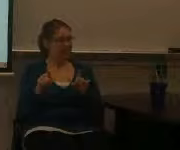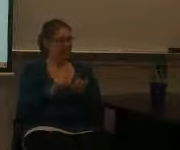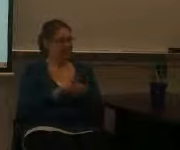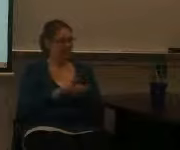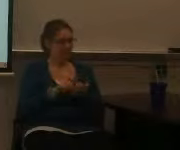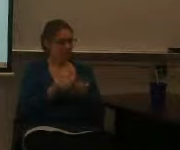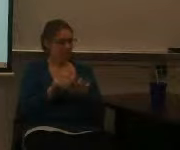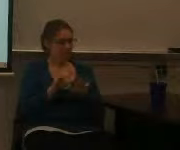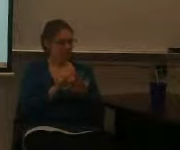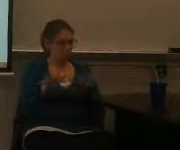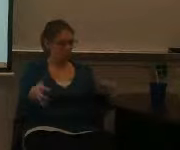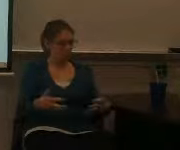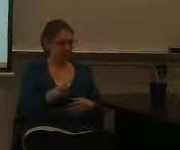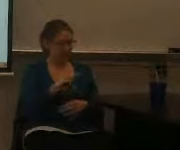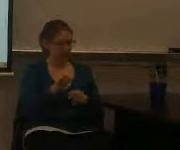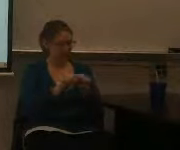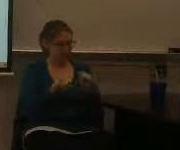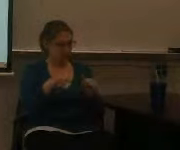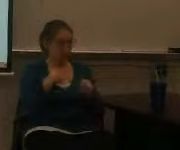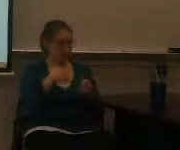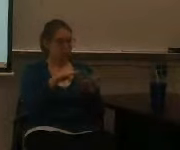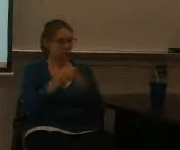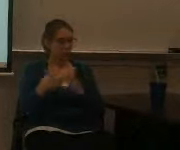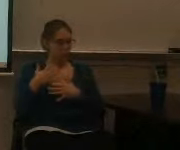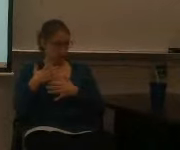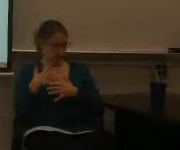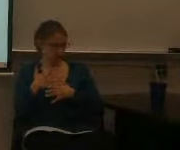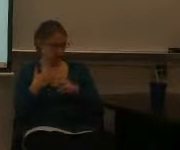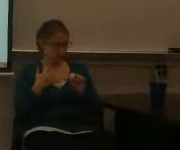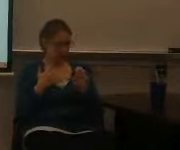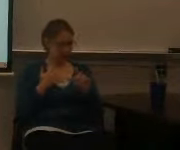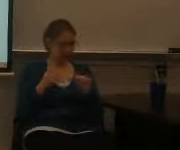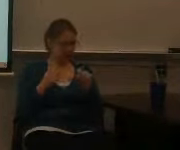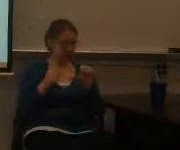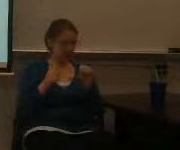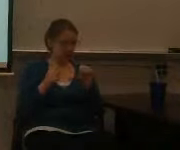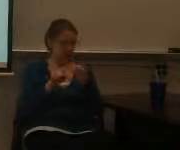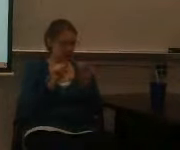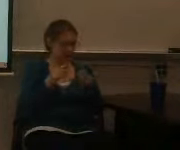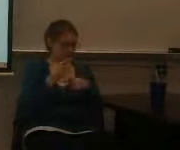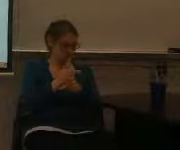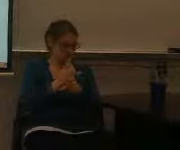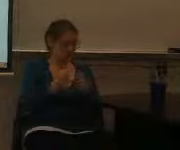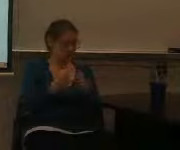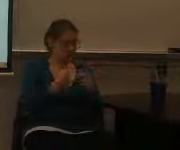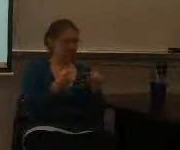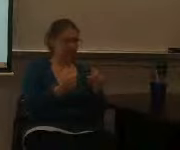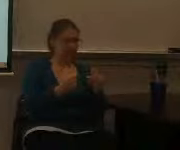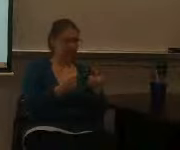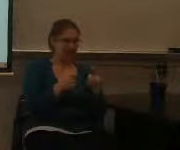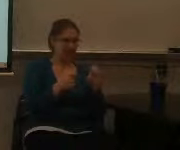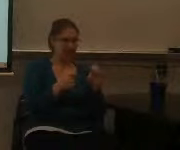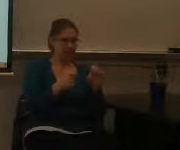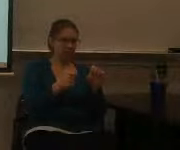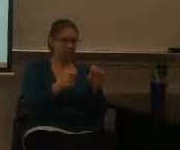whole ecosystem, you'd have community respiration, net ecosystem production, and net ecosystem